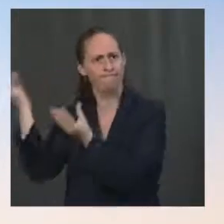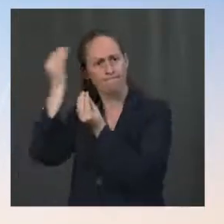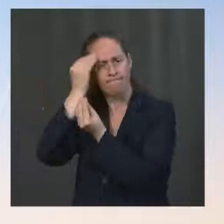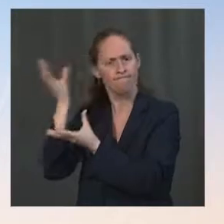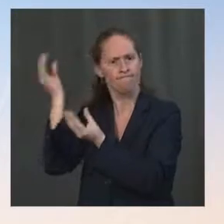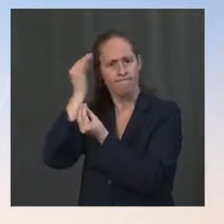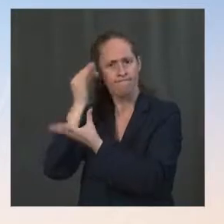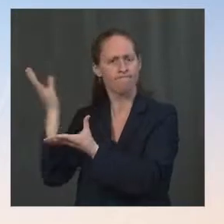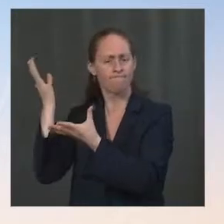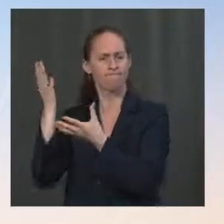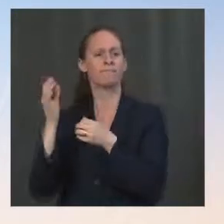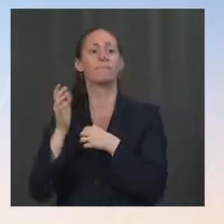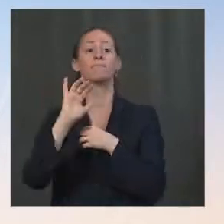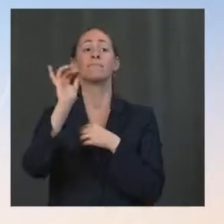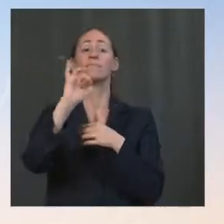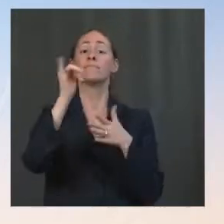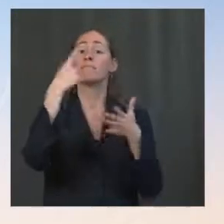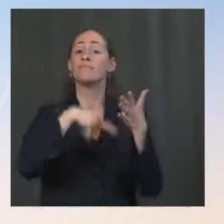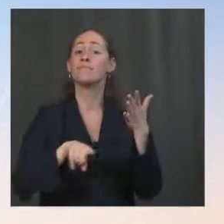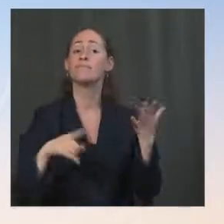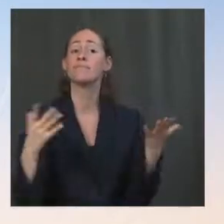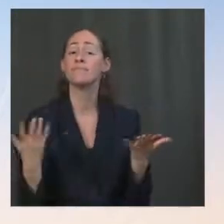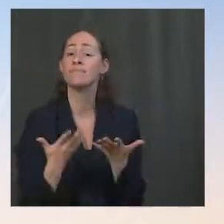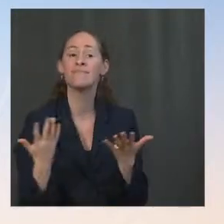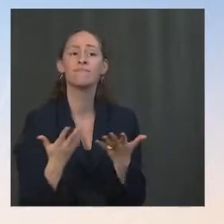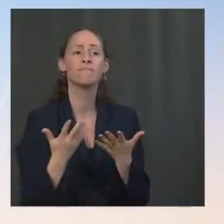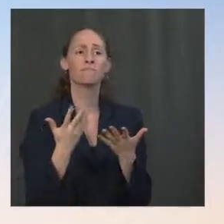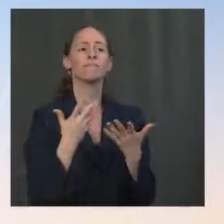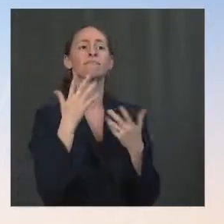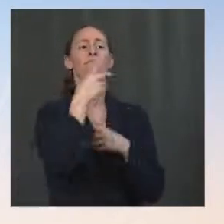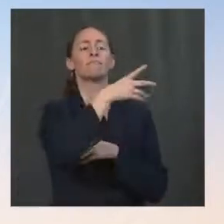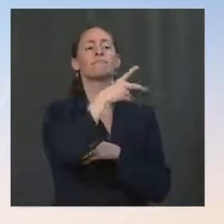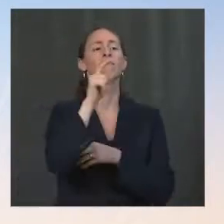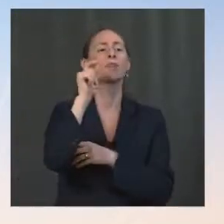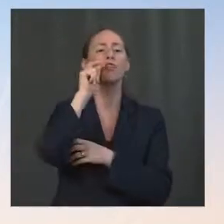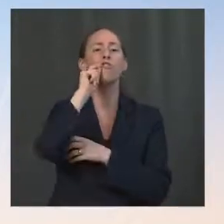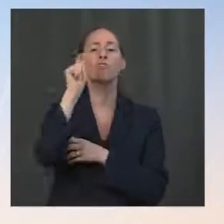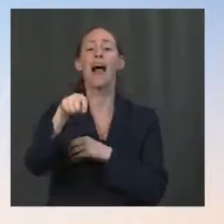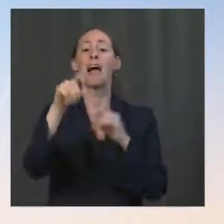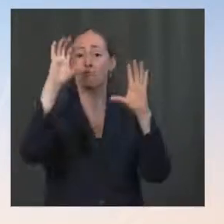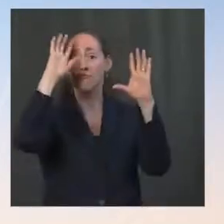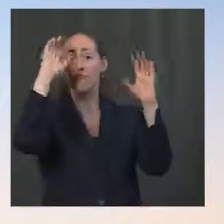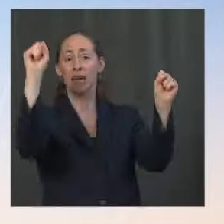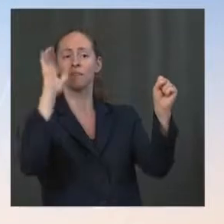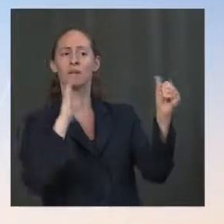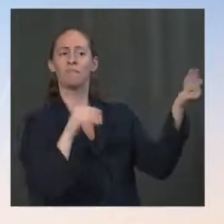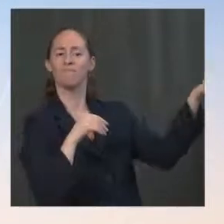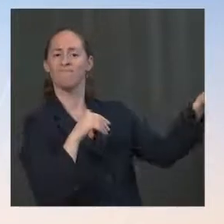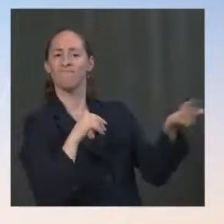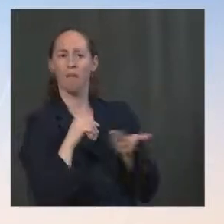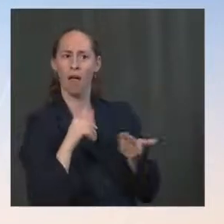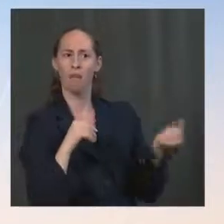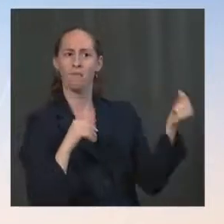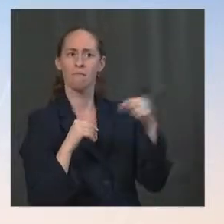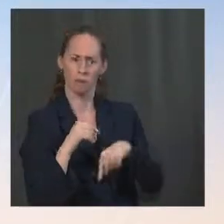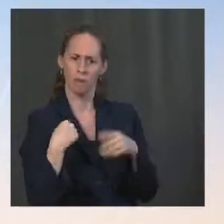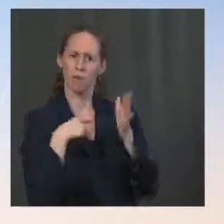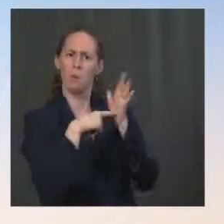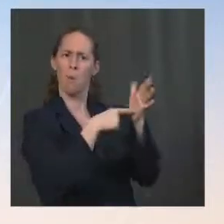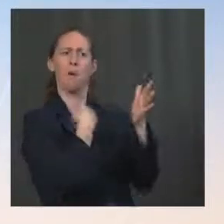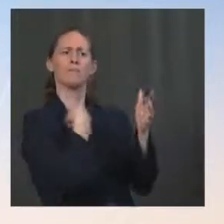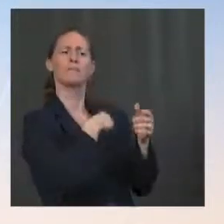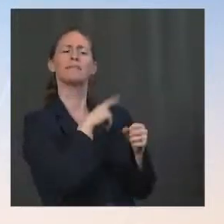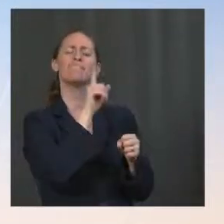the president will also welcome President Zelensky of Ukraine to the White House. The visit will affirm the United States' unwavering support for Ukraine's sovereignty and